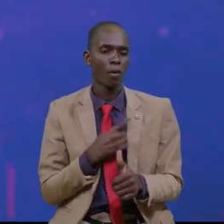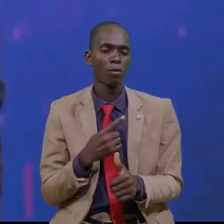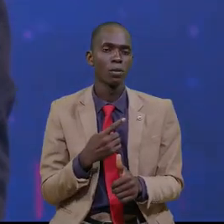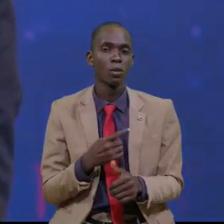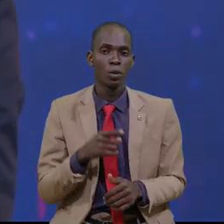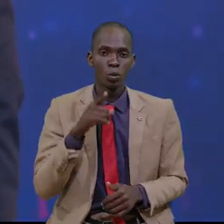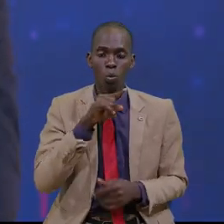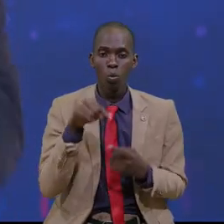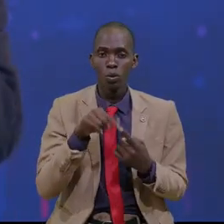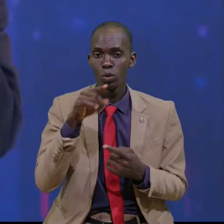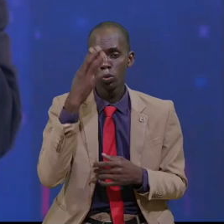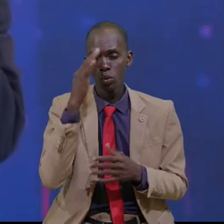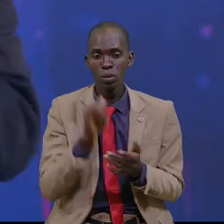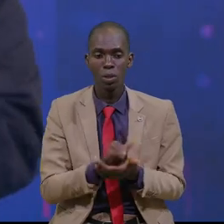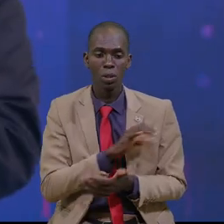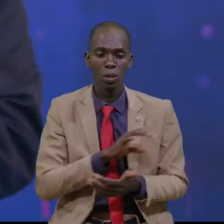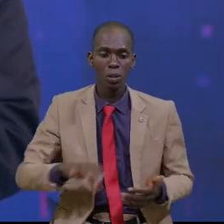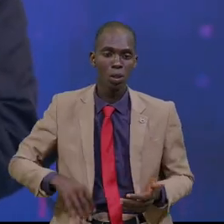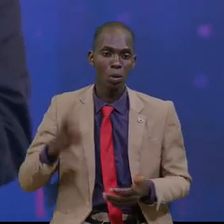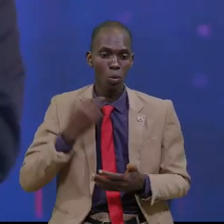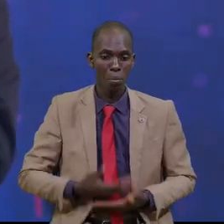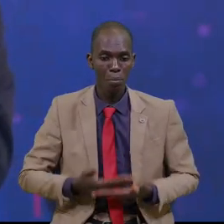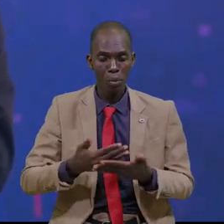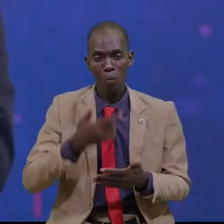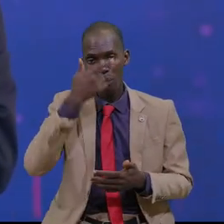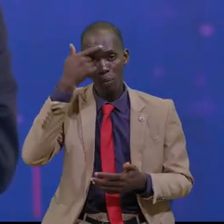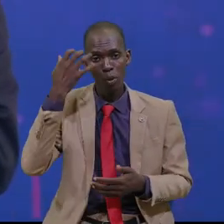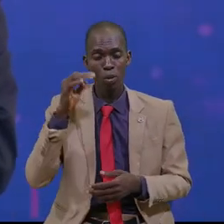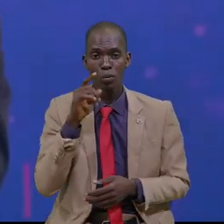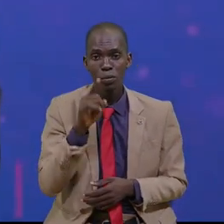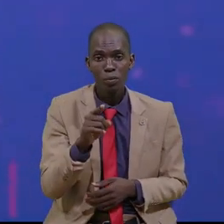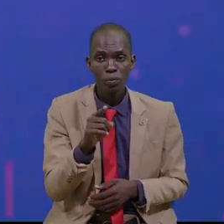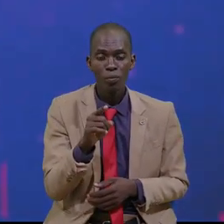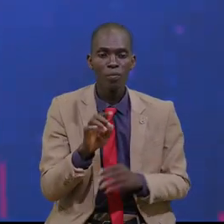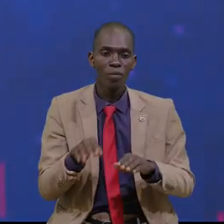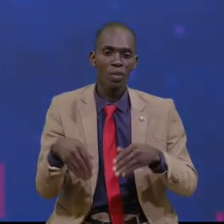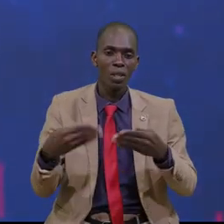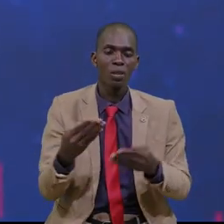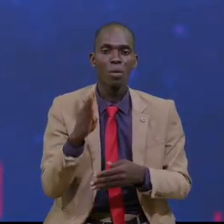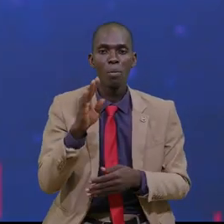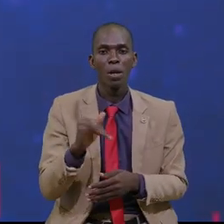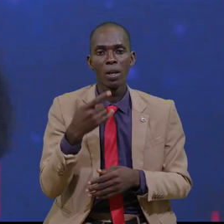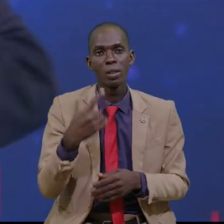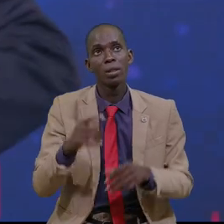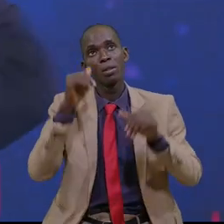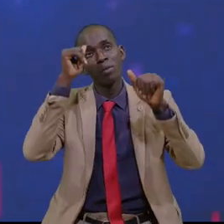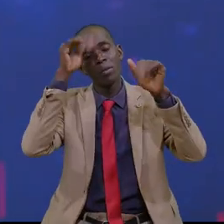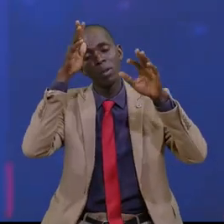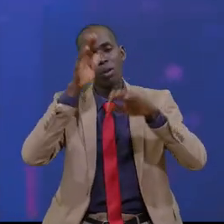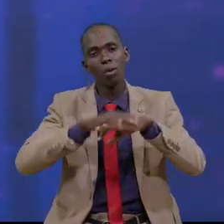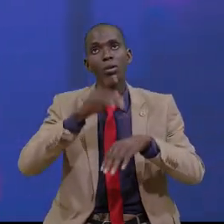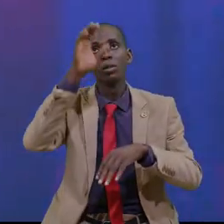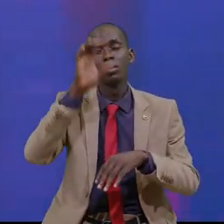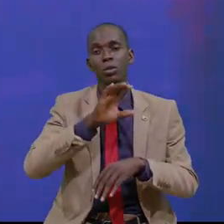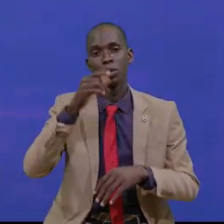that Christ was born because of you, given by the Father on the cross because of you,